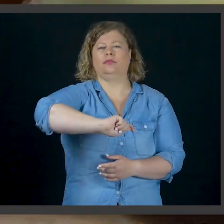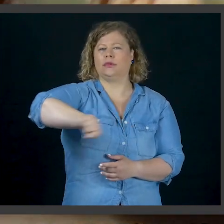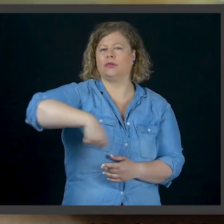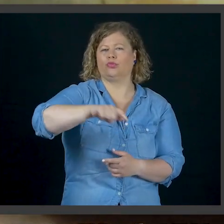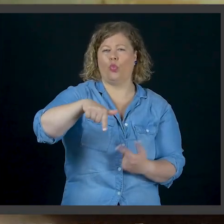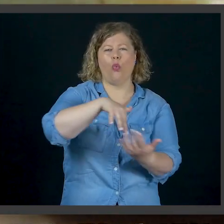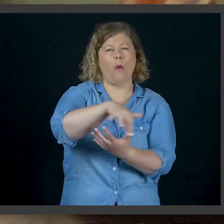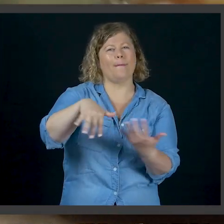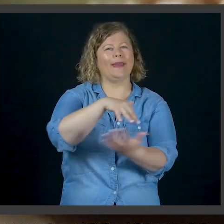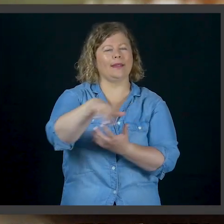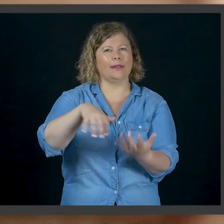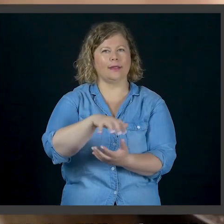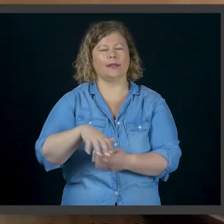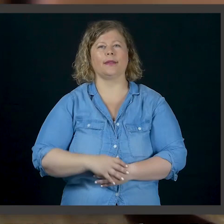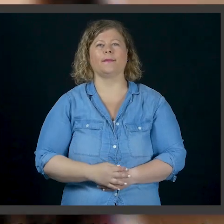to combine.